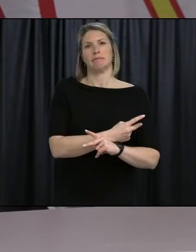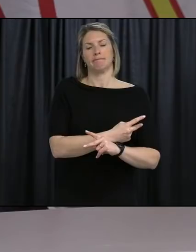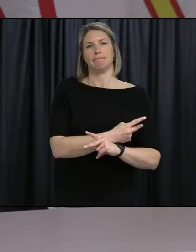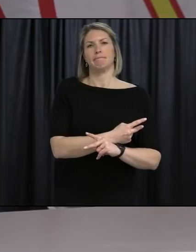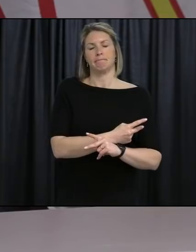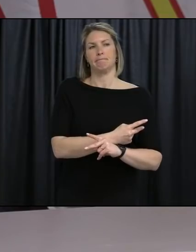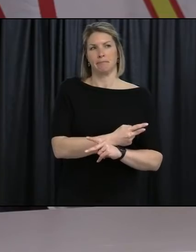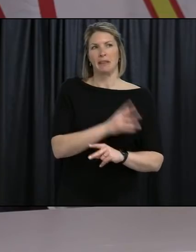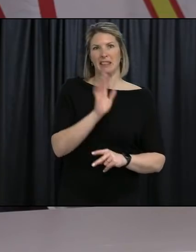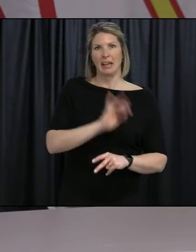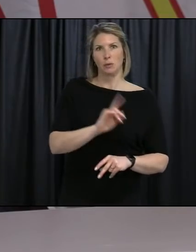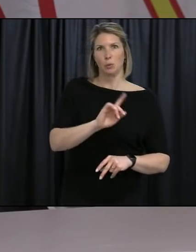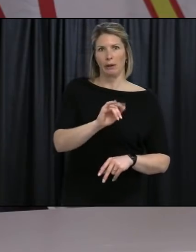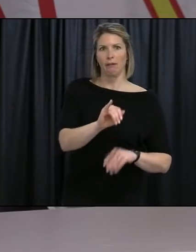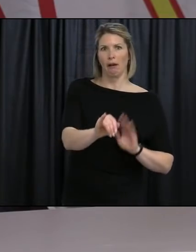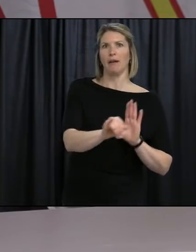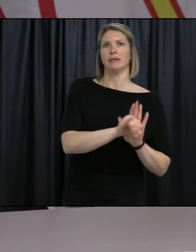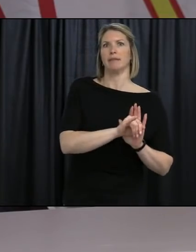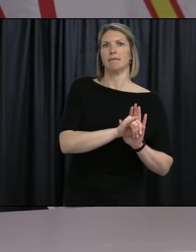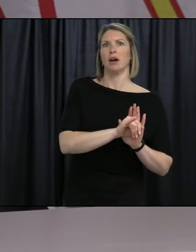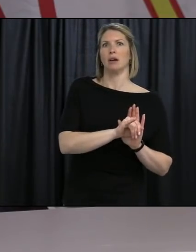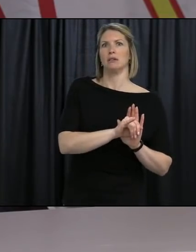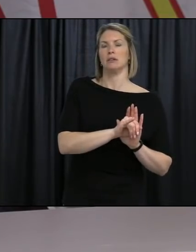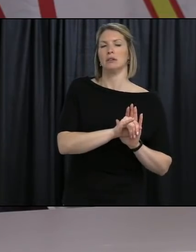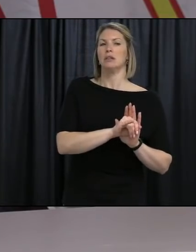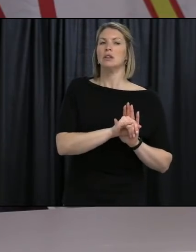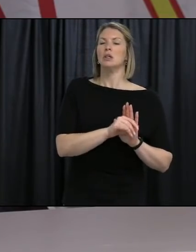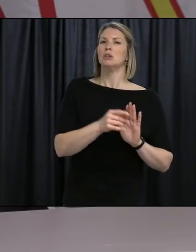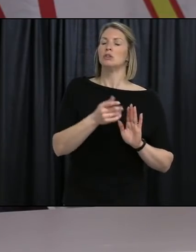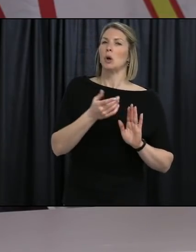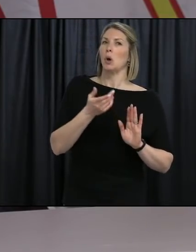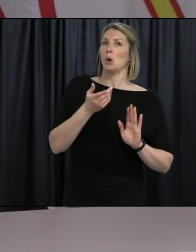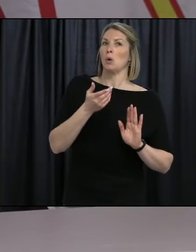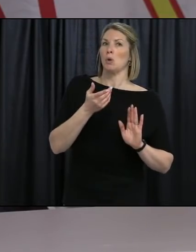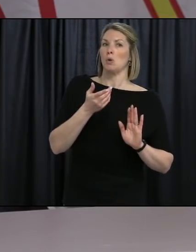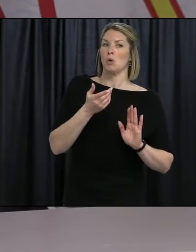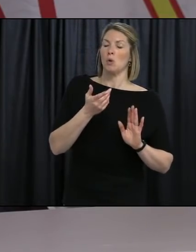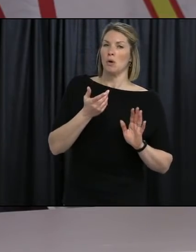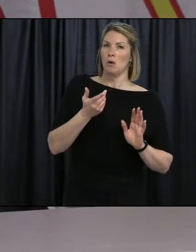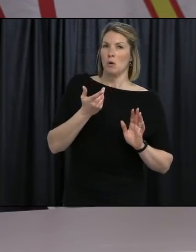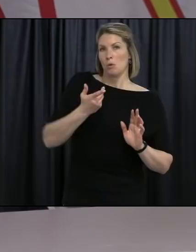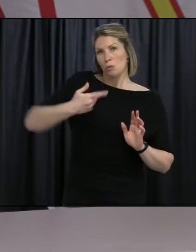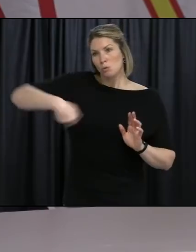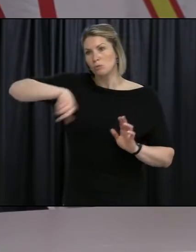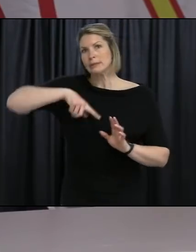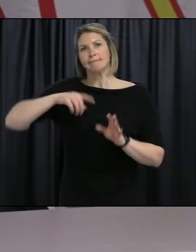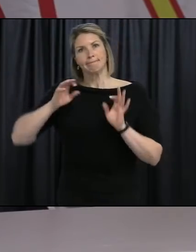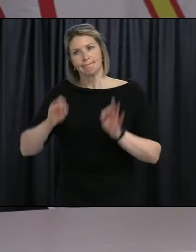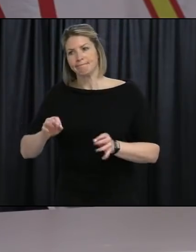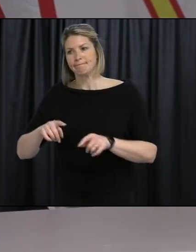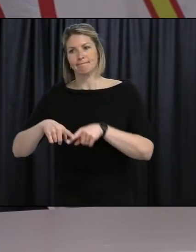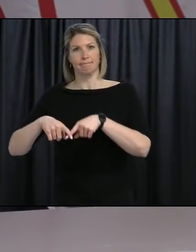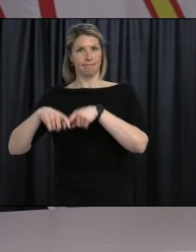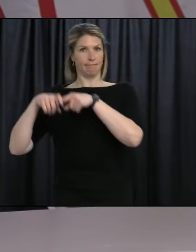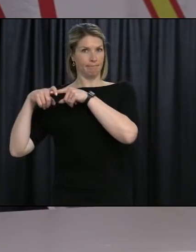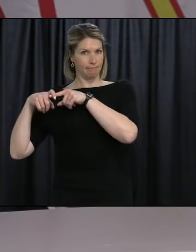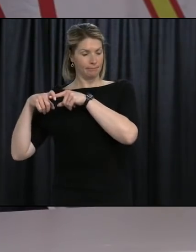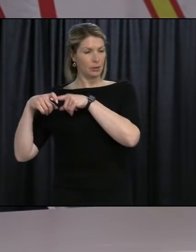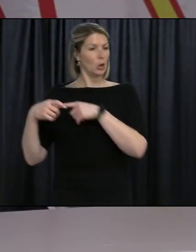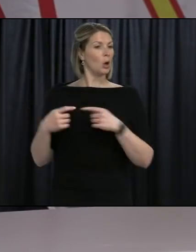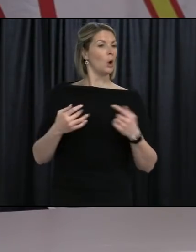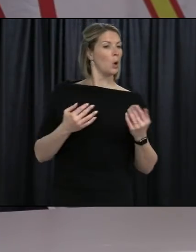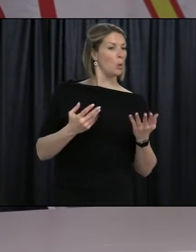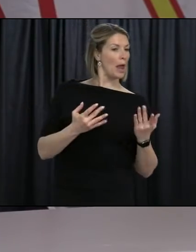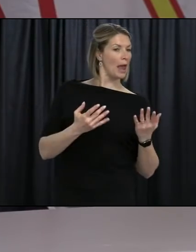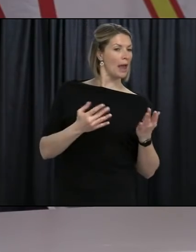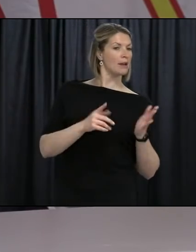were happening in. And so based on that, we paused until we could find more information.